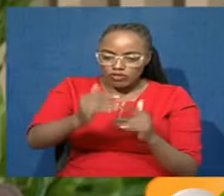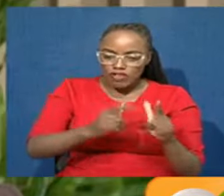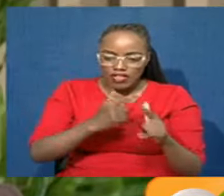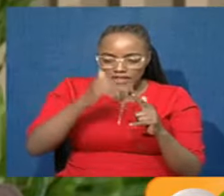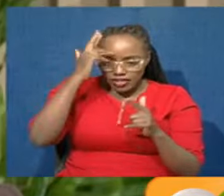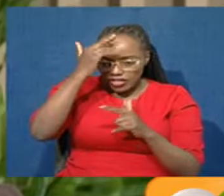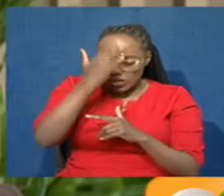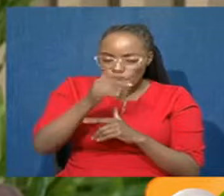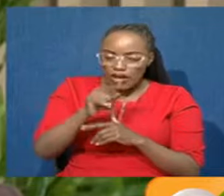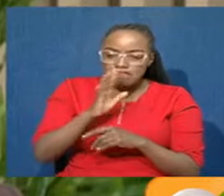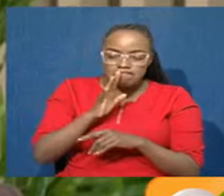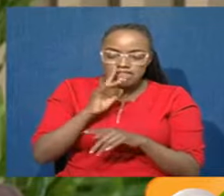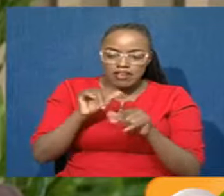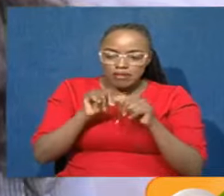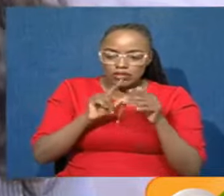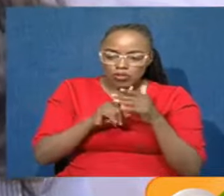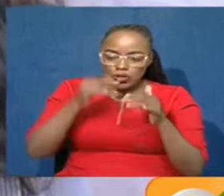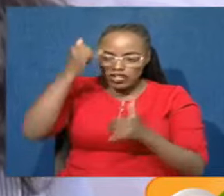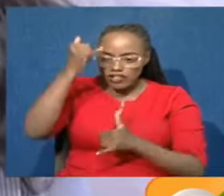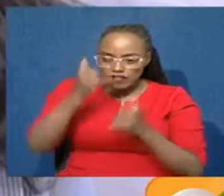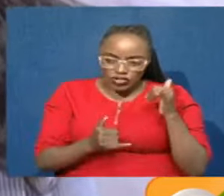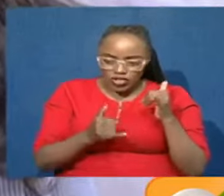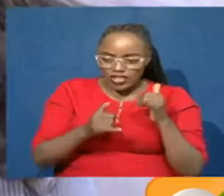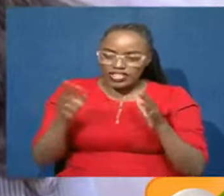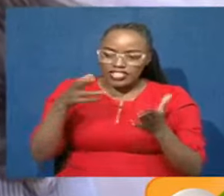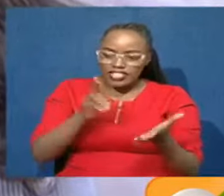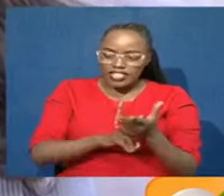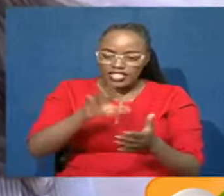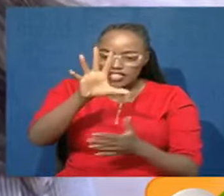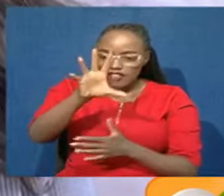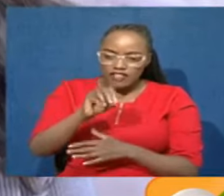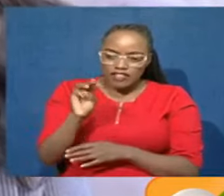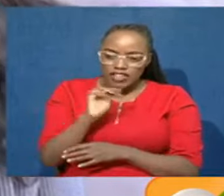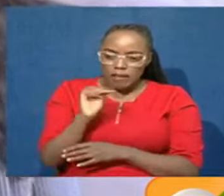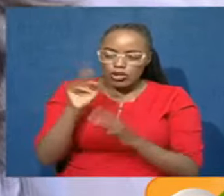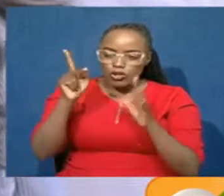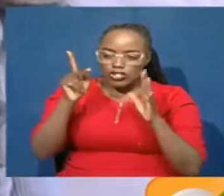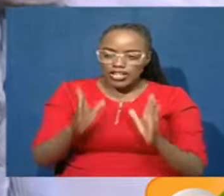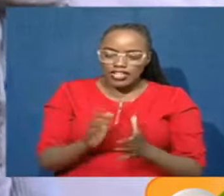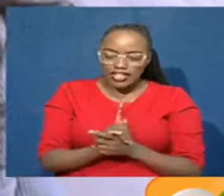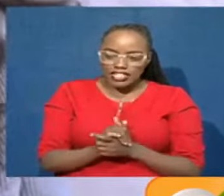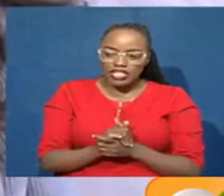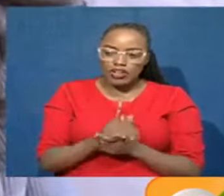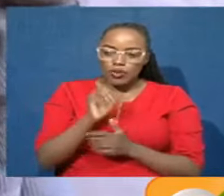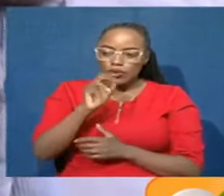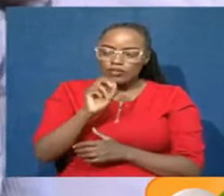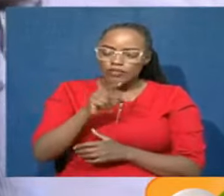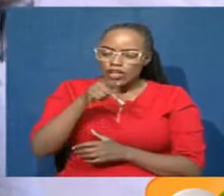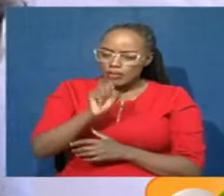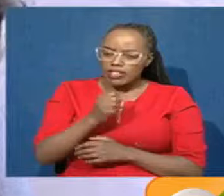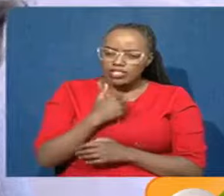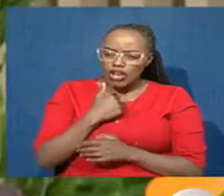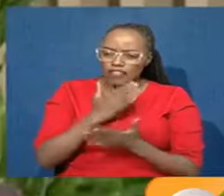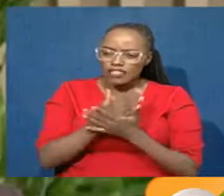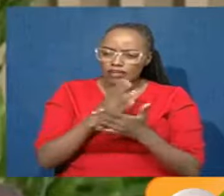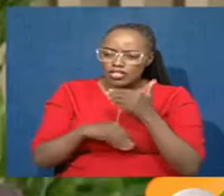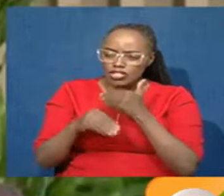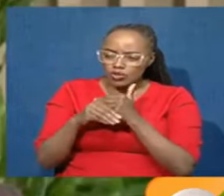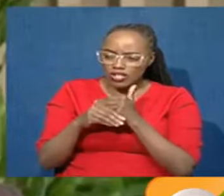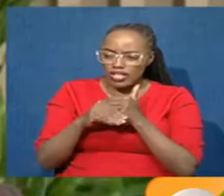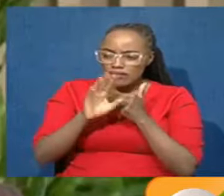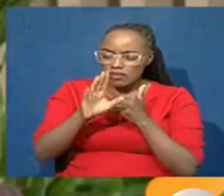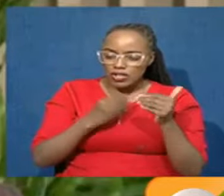PS is talking about eventually registering 50 million Kenyans. Okay. PS, do you have something to add to that? Let